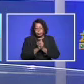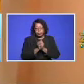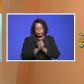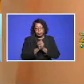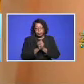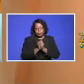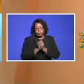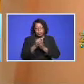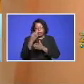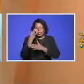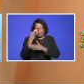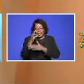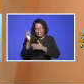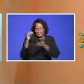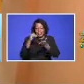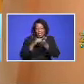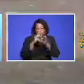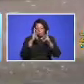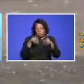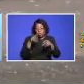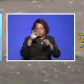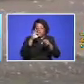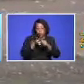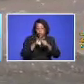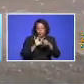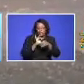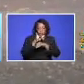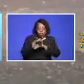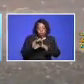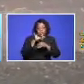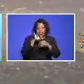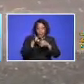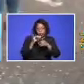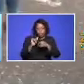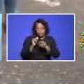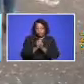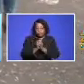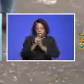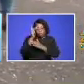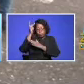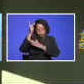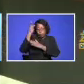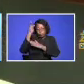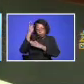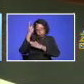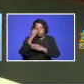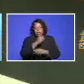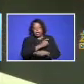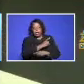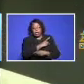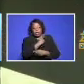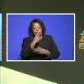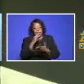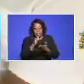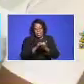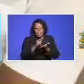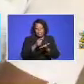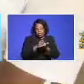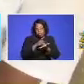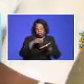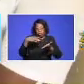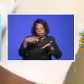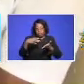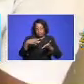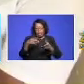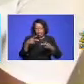Over 19,000 persons voted in Thursday's advanced poll, and Parliamentary Commissioner Lovato Duncanson acknowledged the country has a healthy